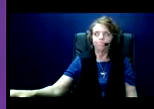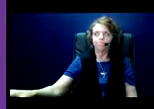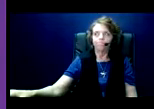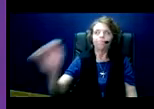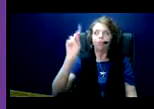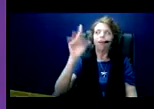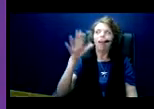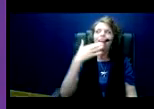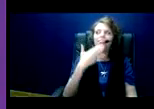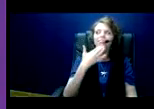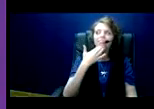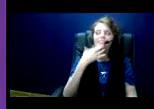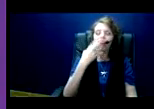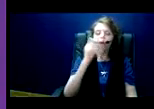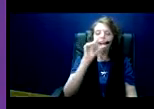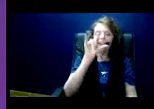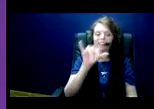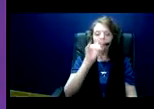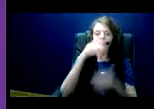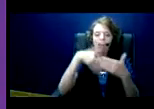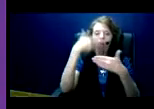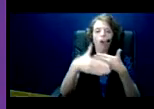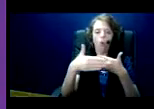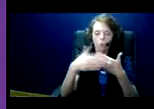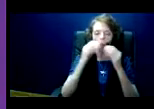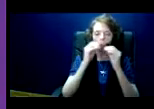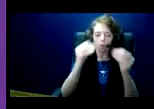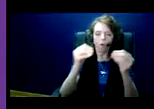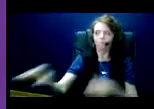Thank you, Hayley. Lovely. And Susan, we can go to the next slide.